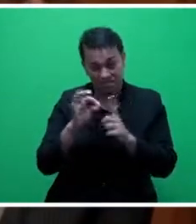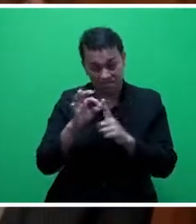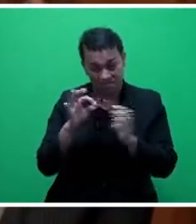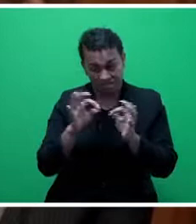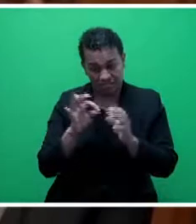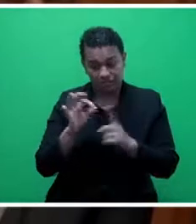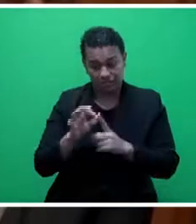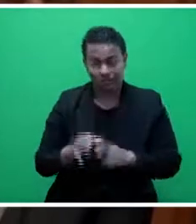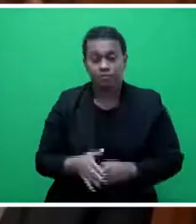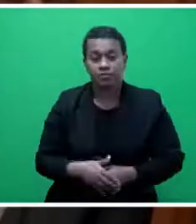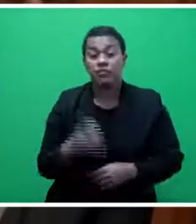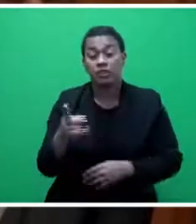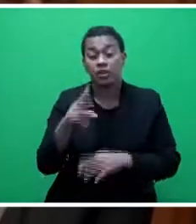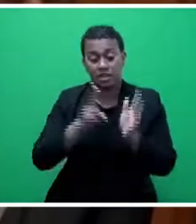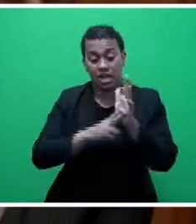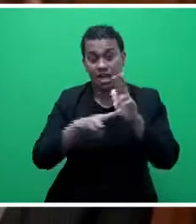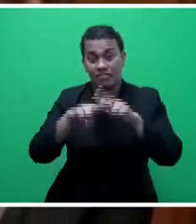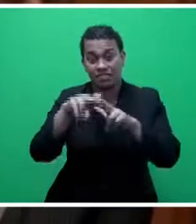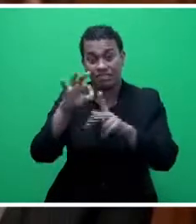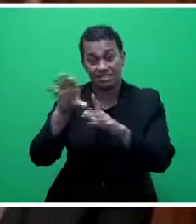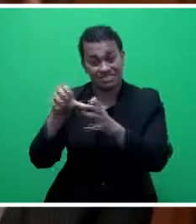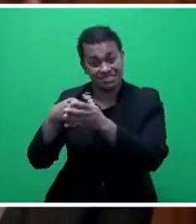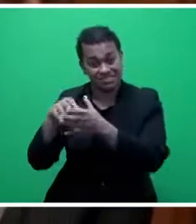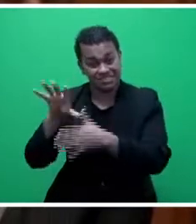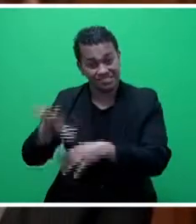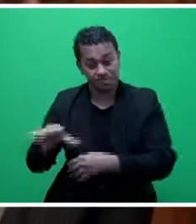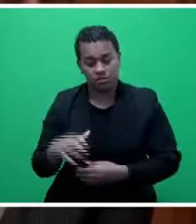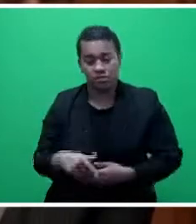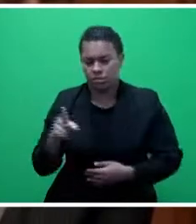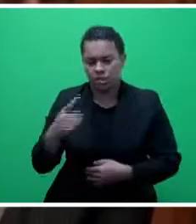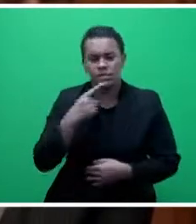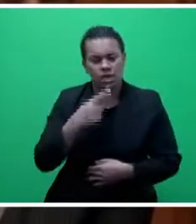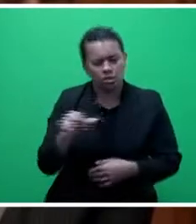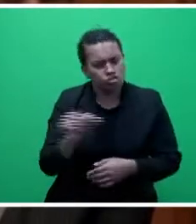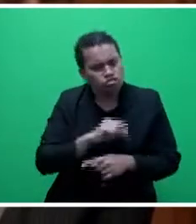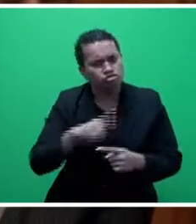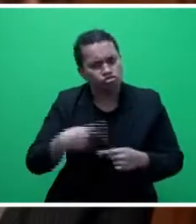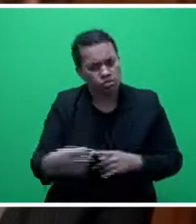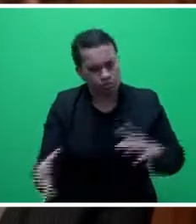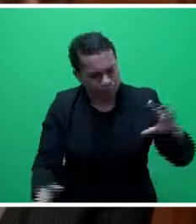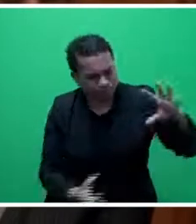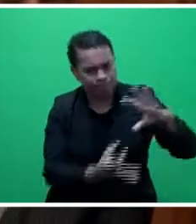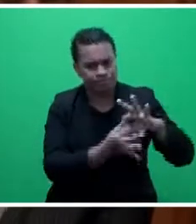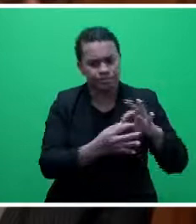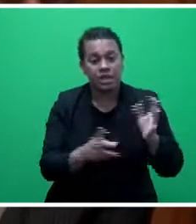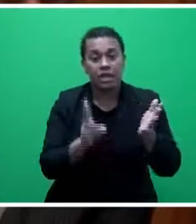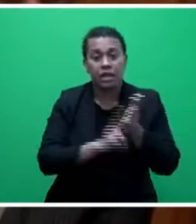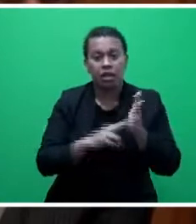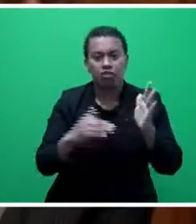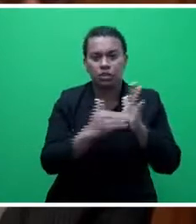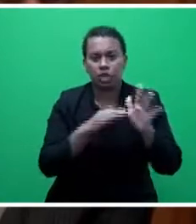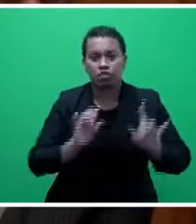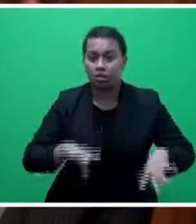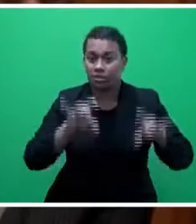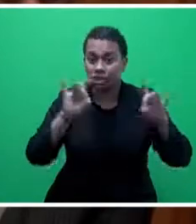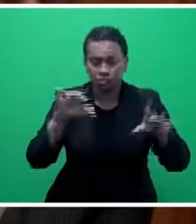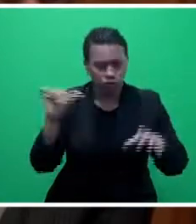deal with Australia and New Zealand. I think that should be rectified and signed ASAP